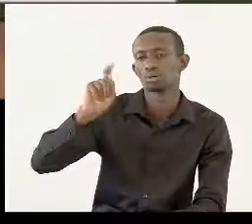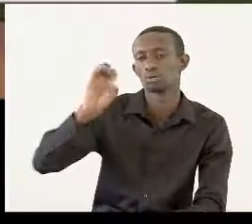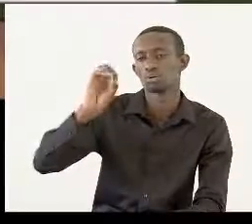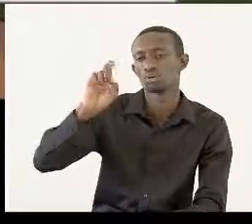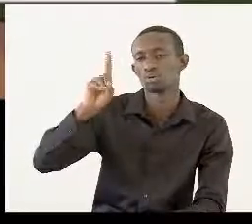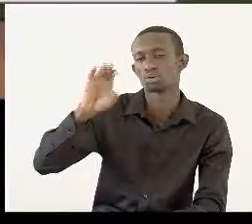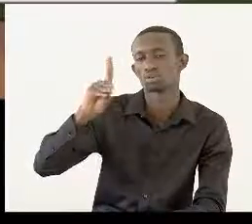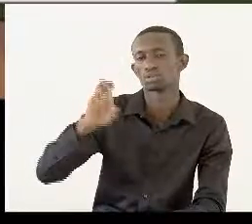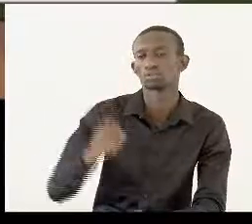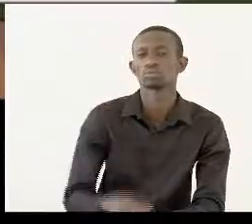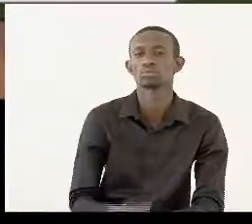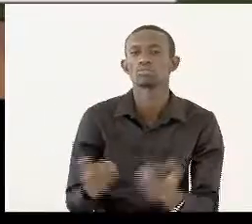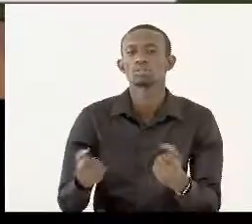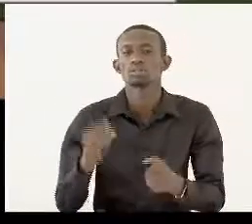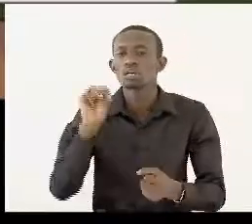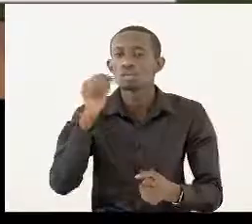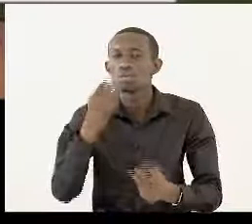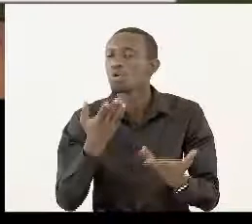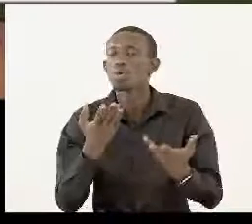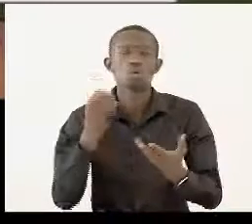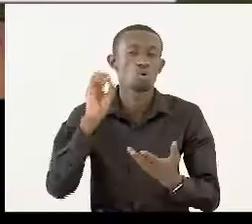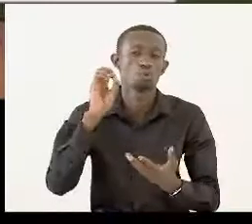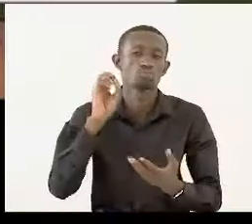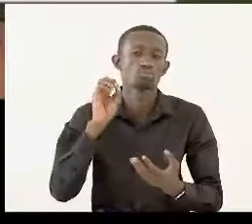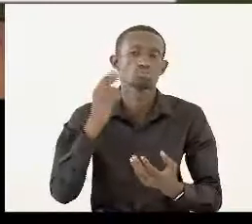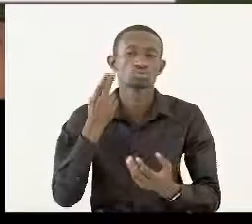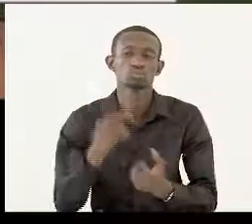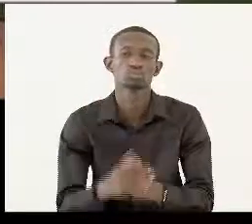with MO2. And in this